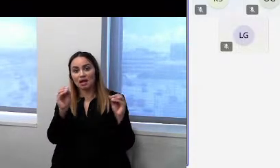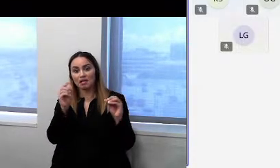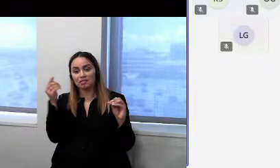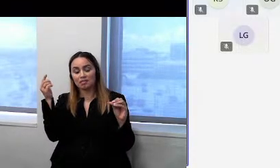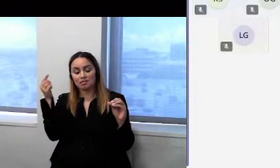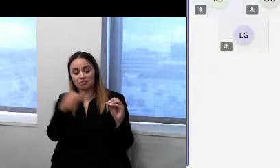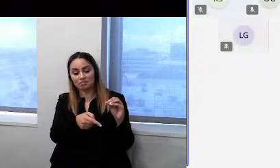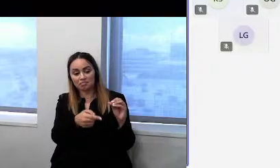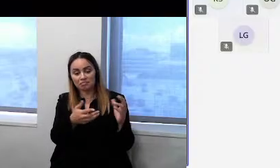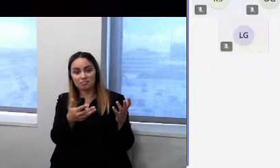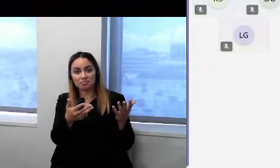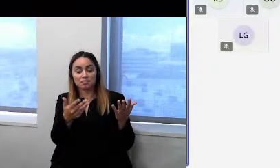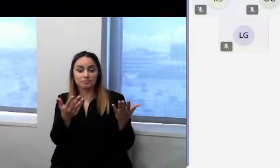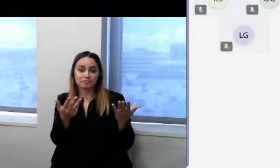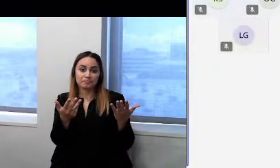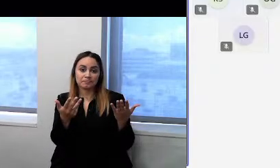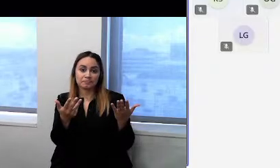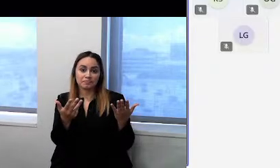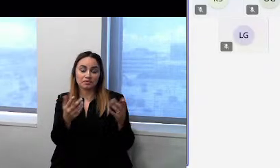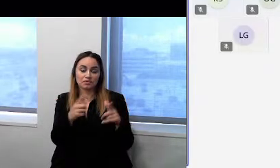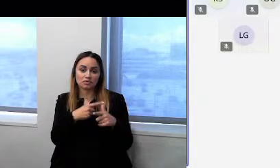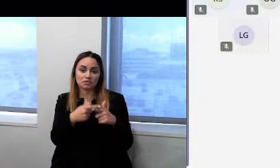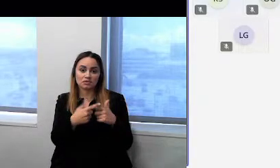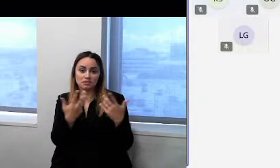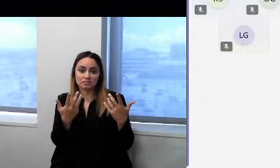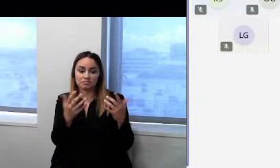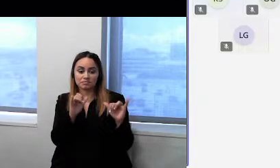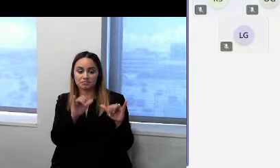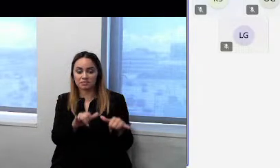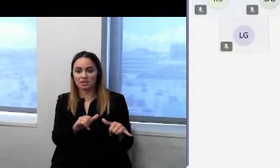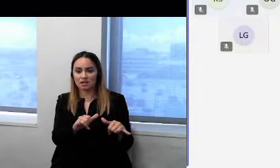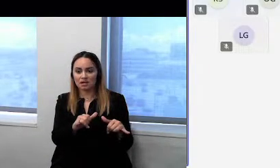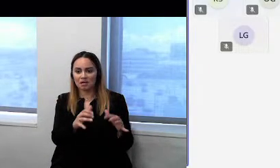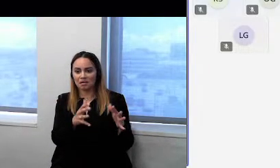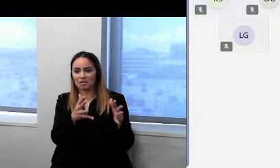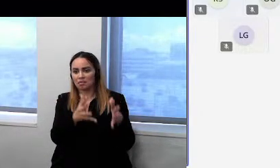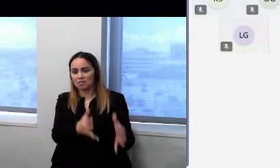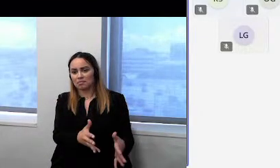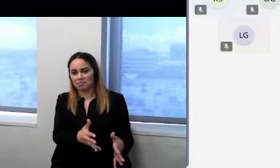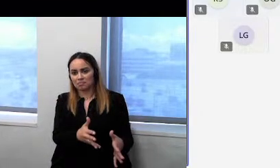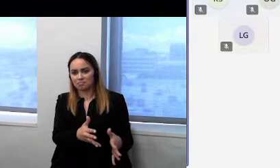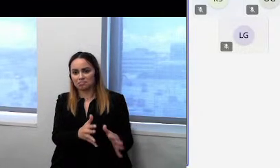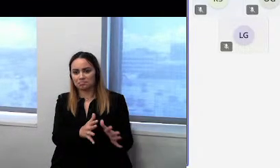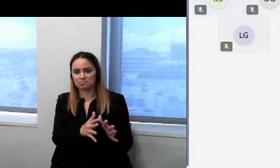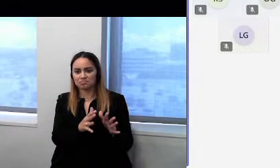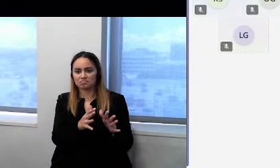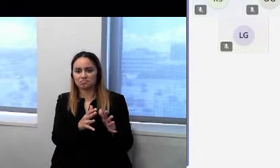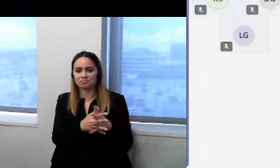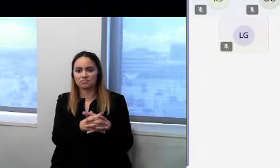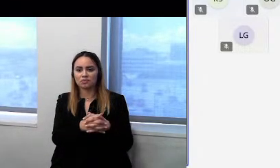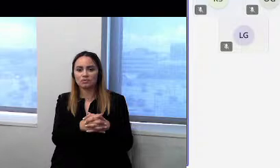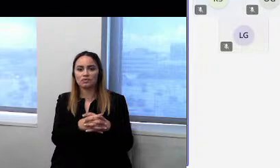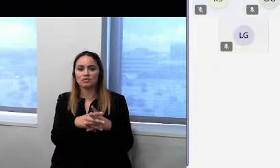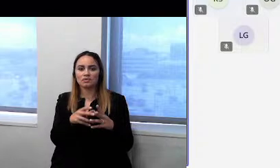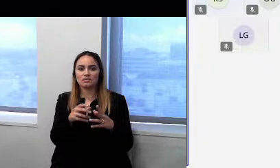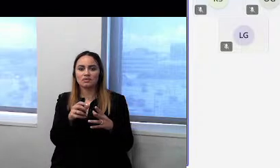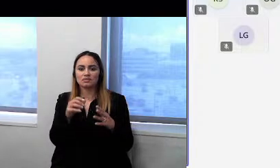Melendez? Yes, sir. Okay, next question, please. So would it be then wise